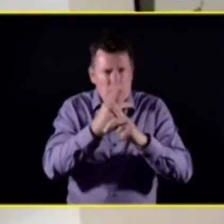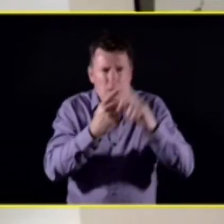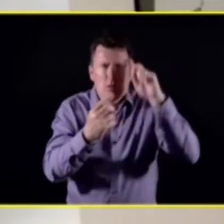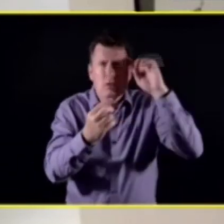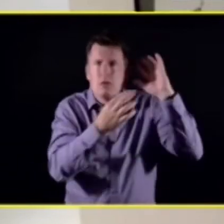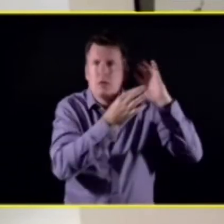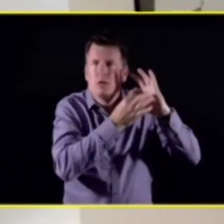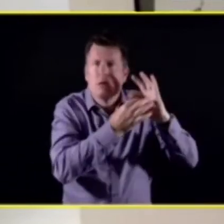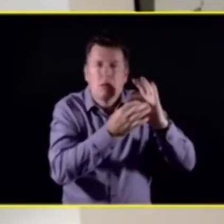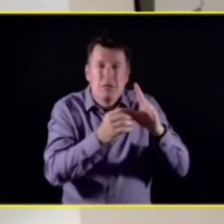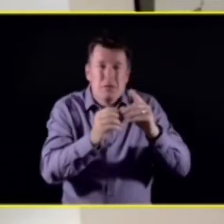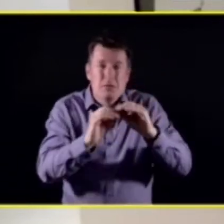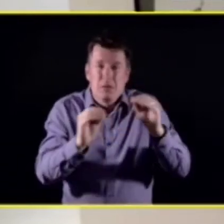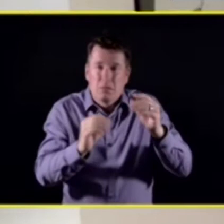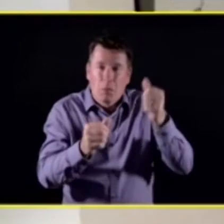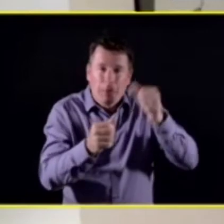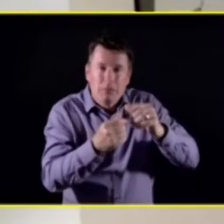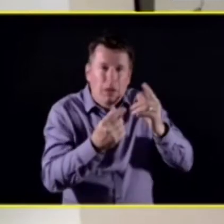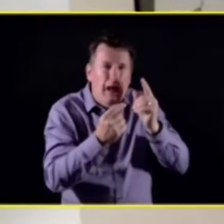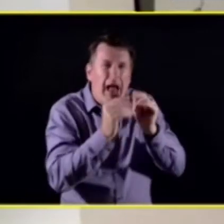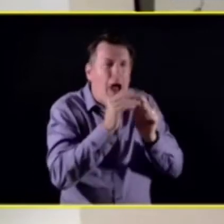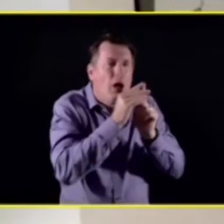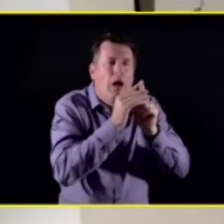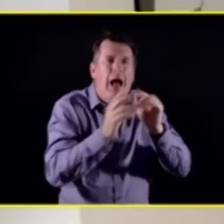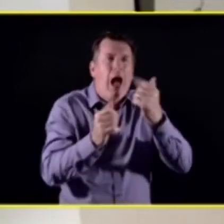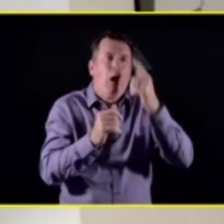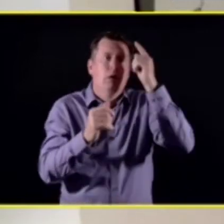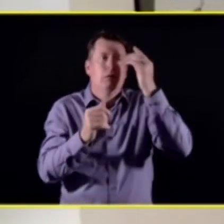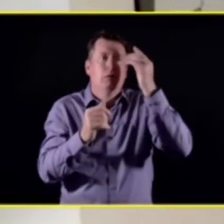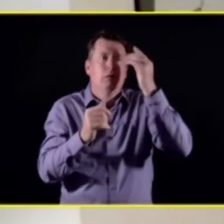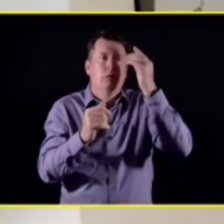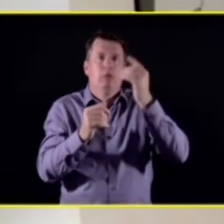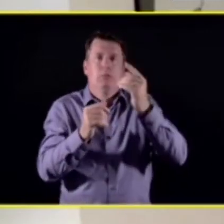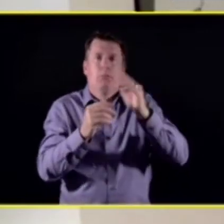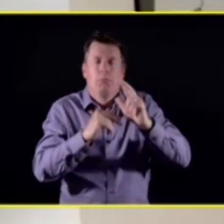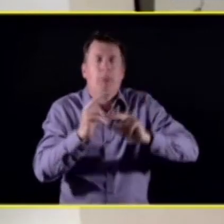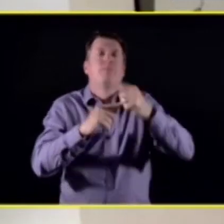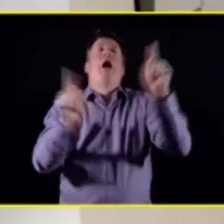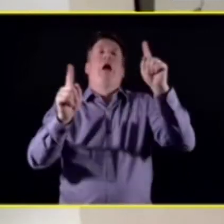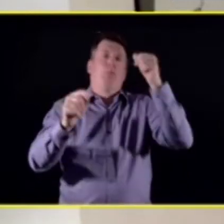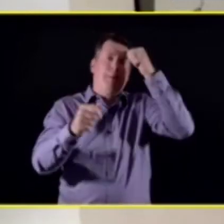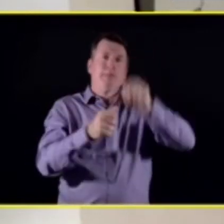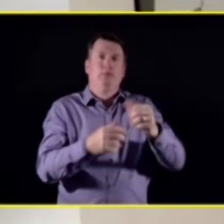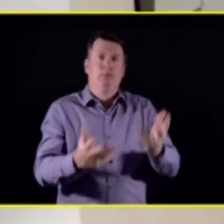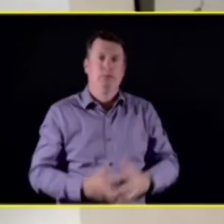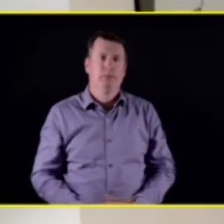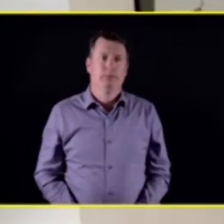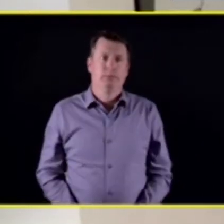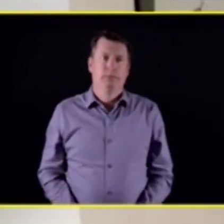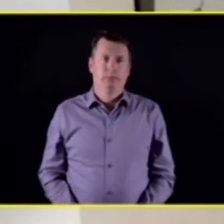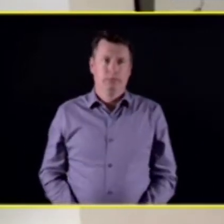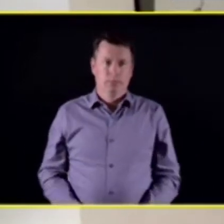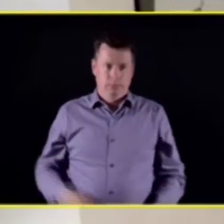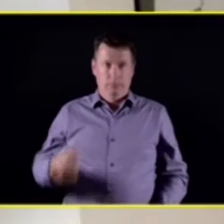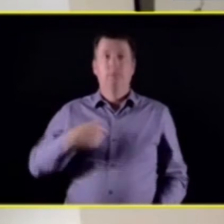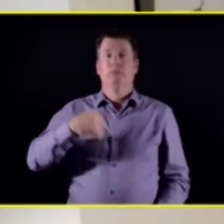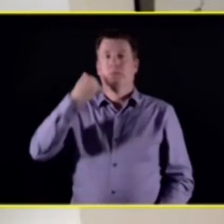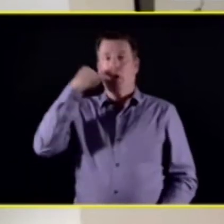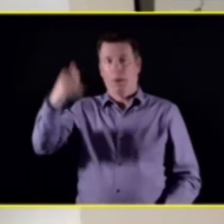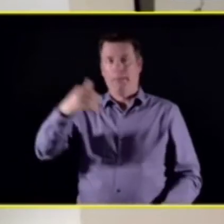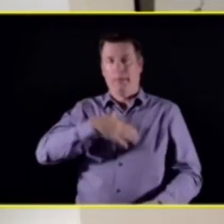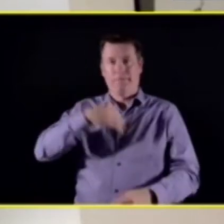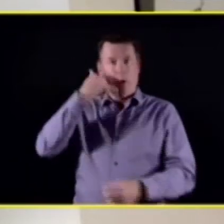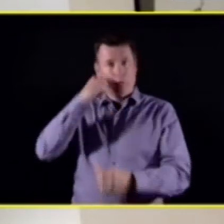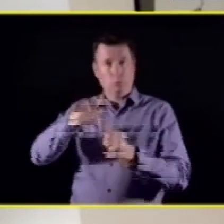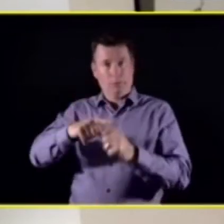and my son told me that I was in the ICU and was on a ventilator for some period of time. I had no